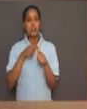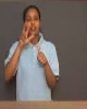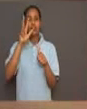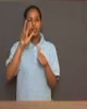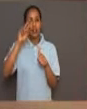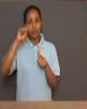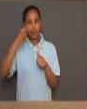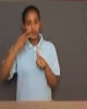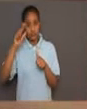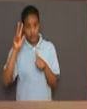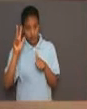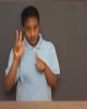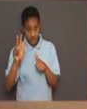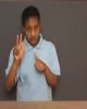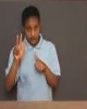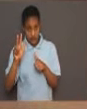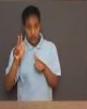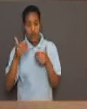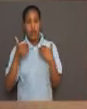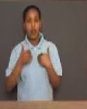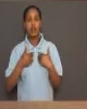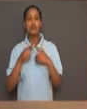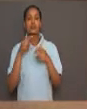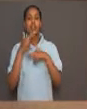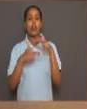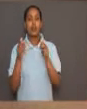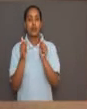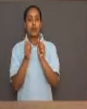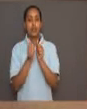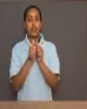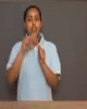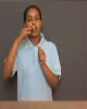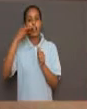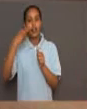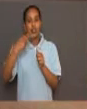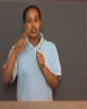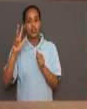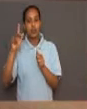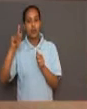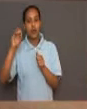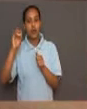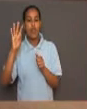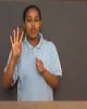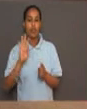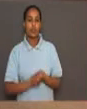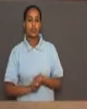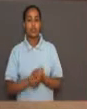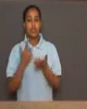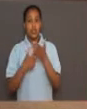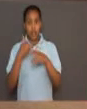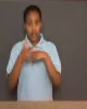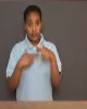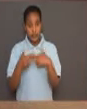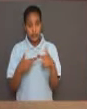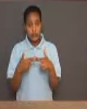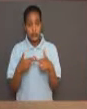anhydrous ammonia is allowed to react with phosphoric acid. This